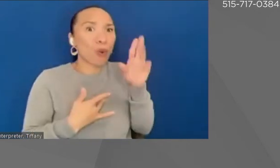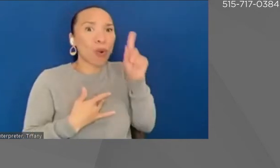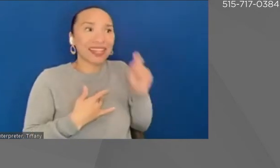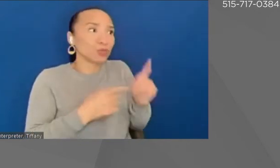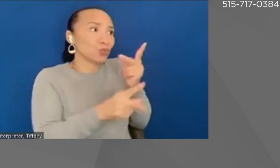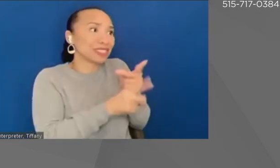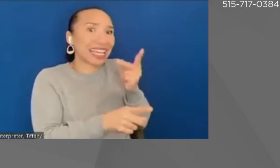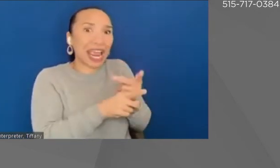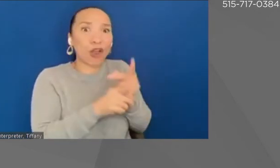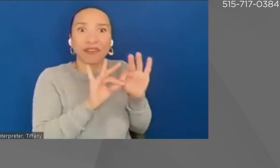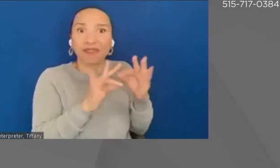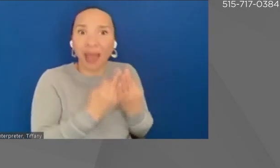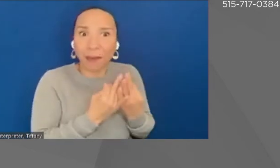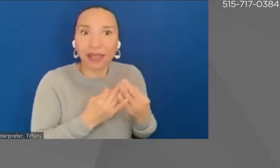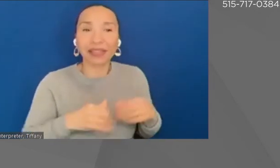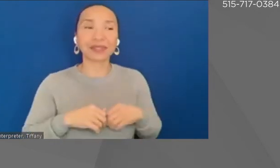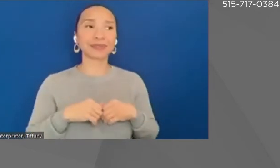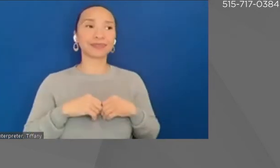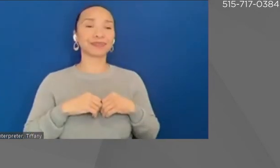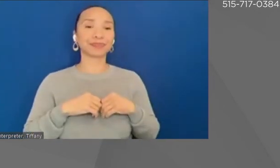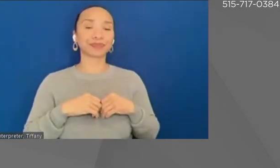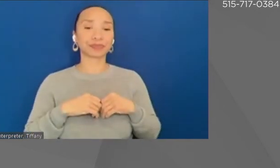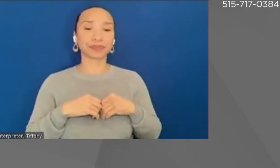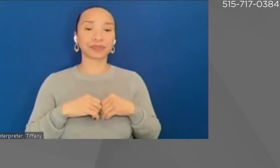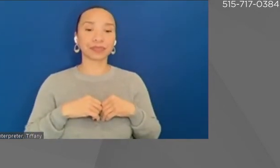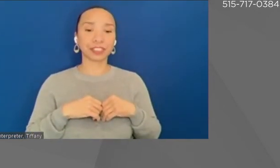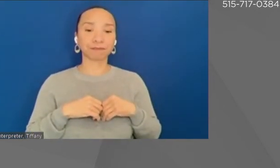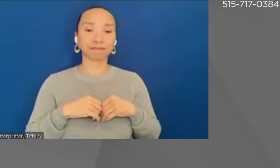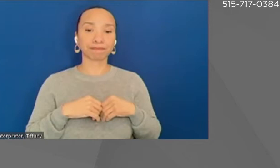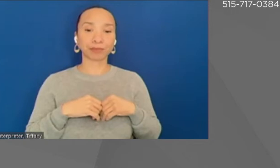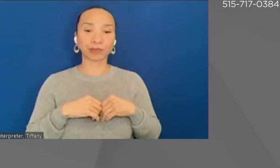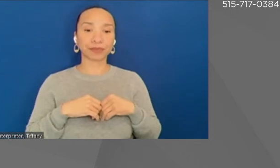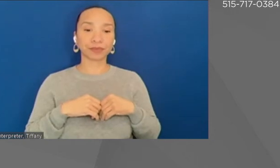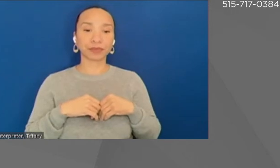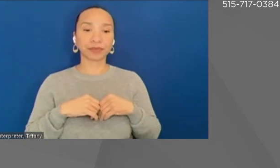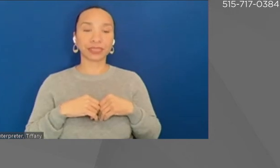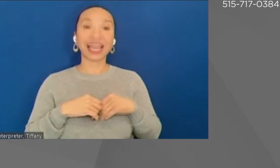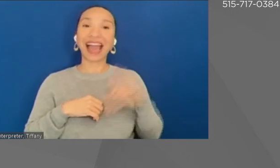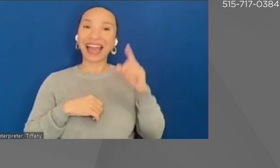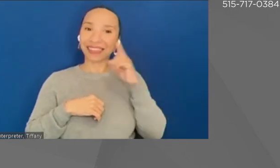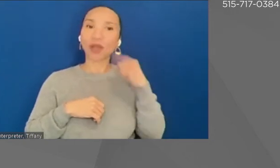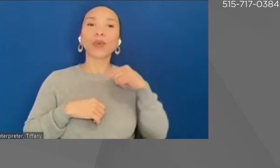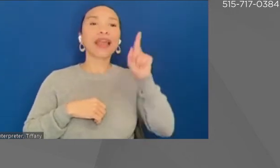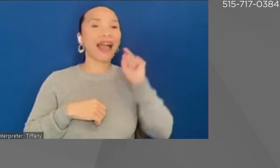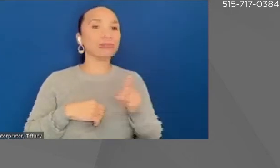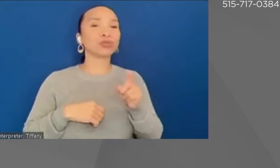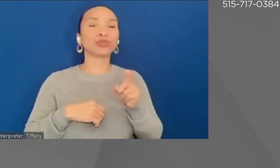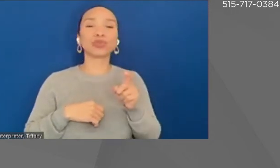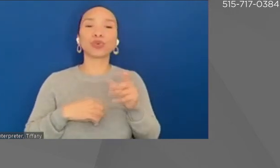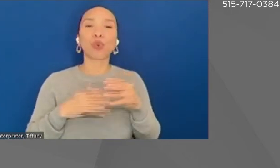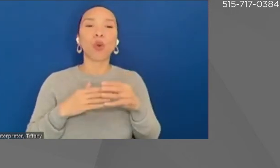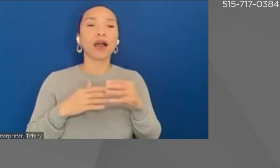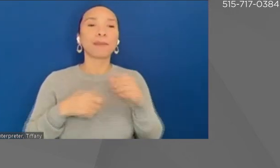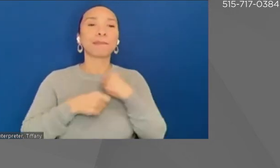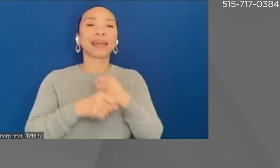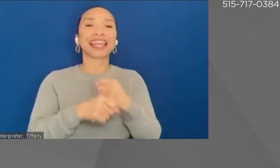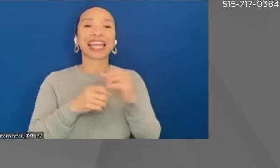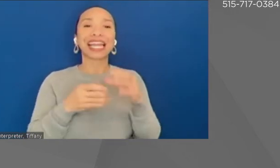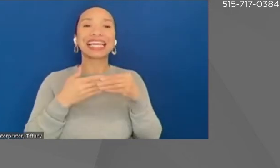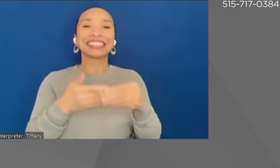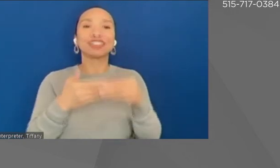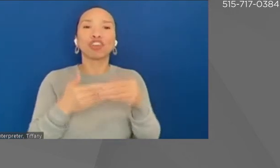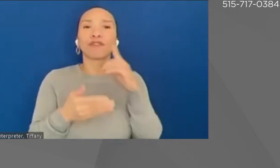one. I think we have to make it easier for people to access these benefits, and make sure